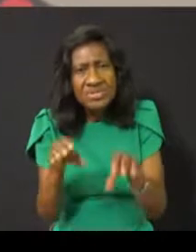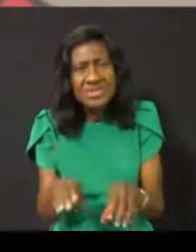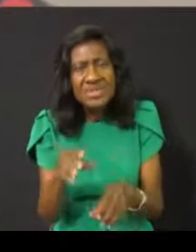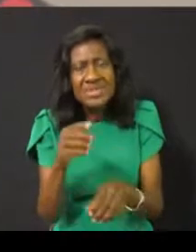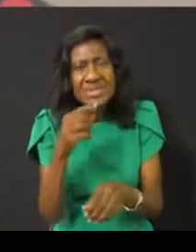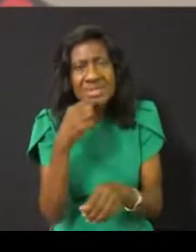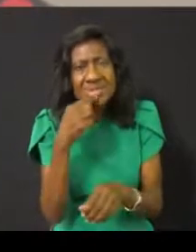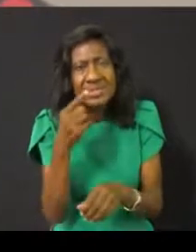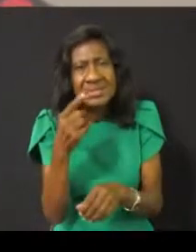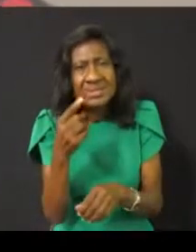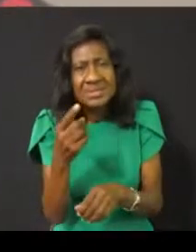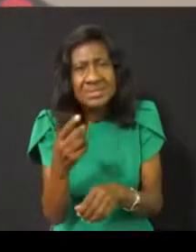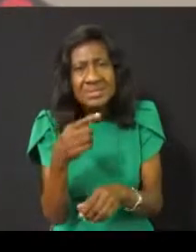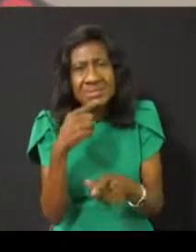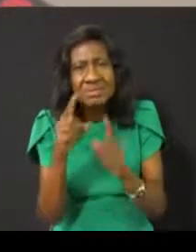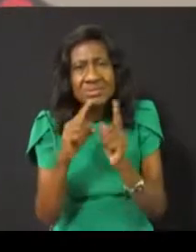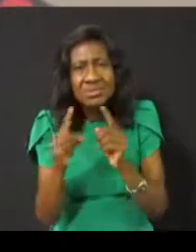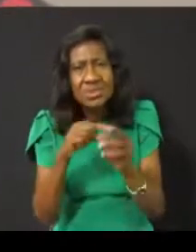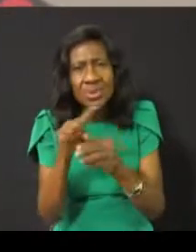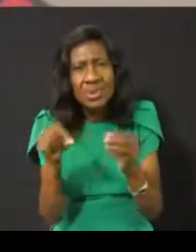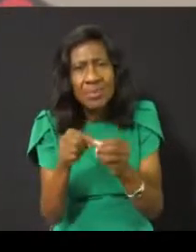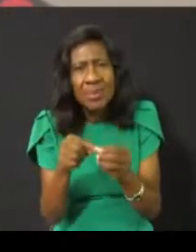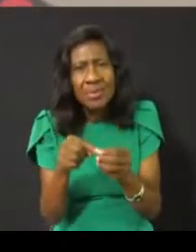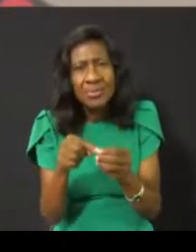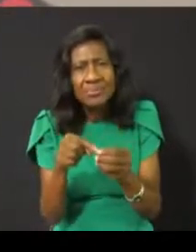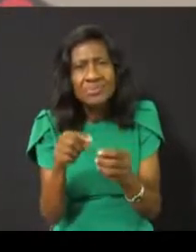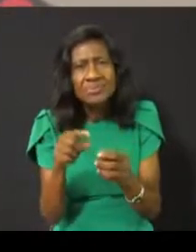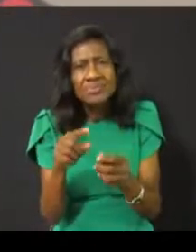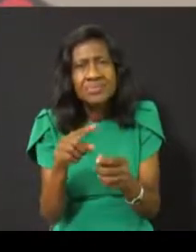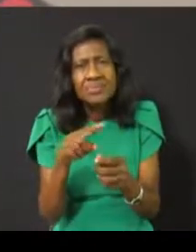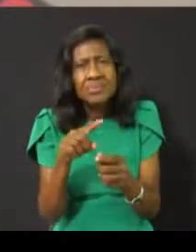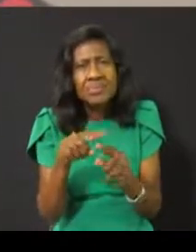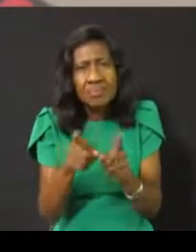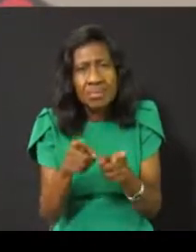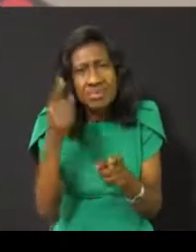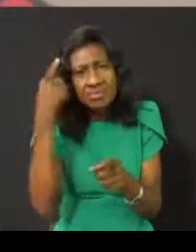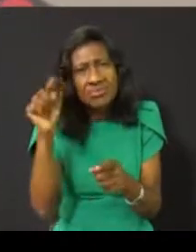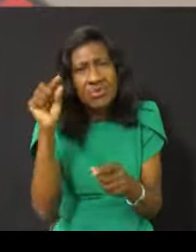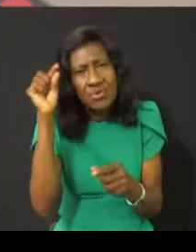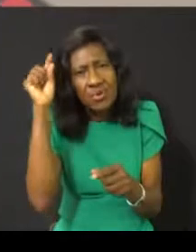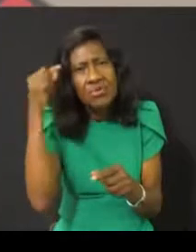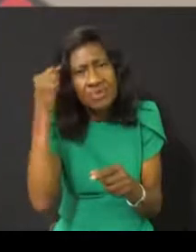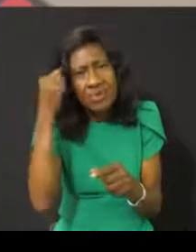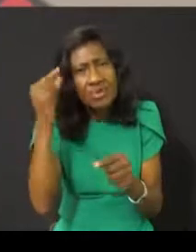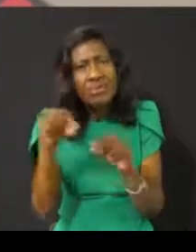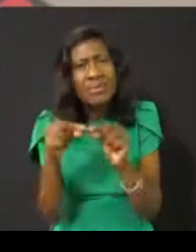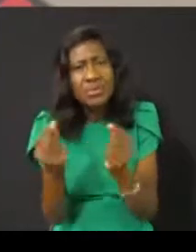is also a question for us to consider on the government side.